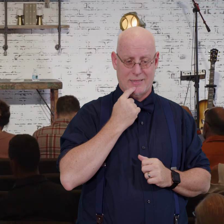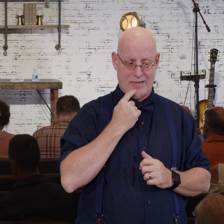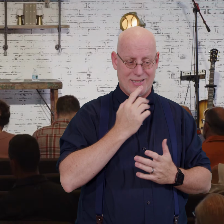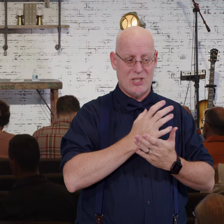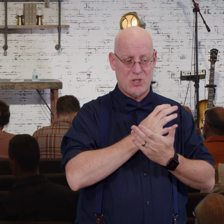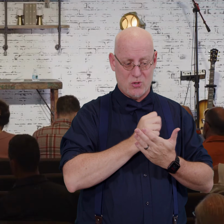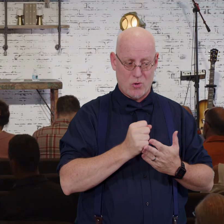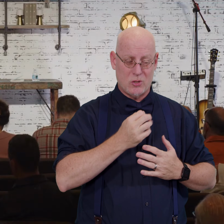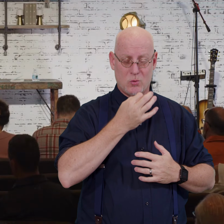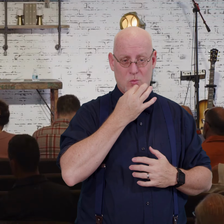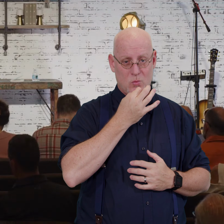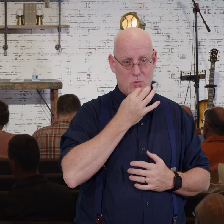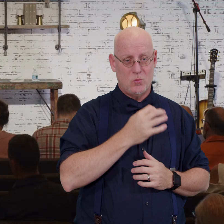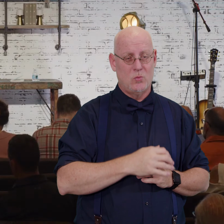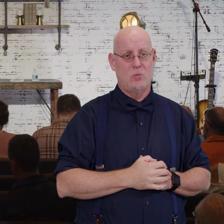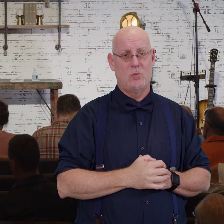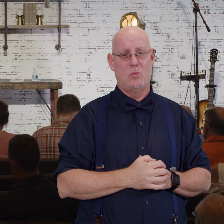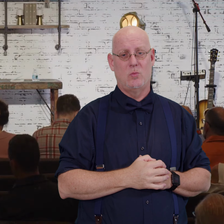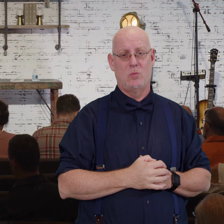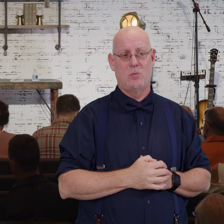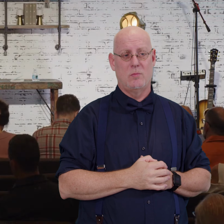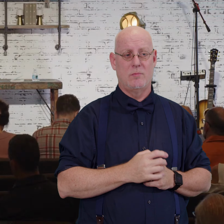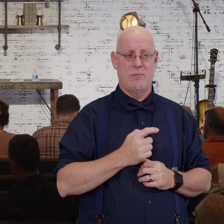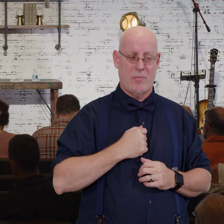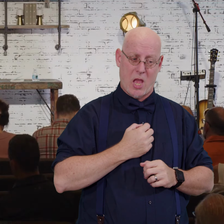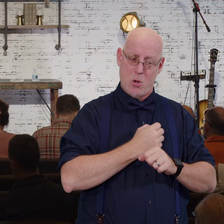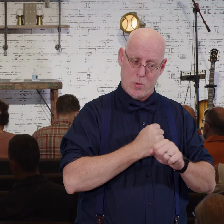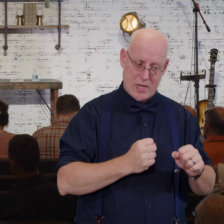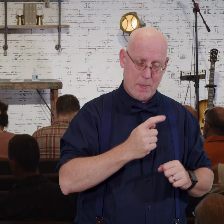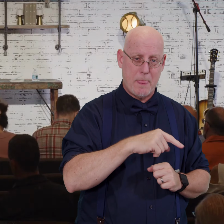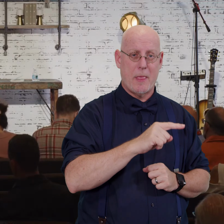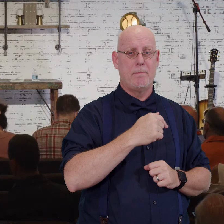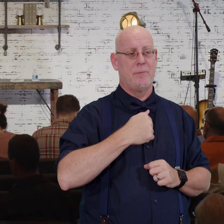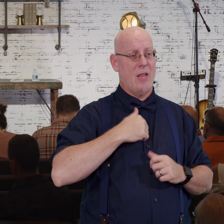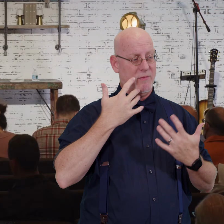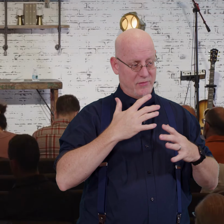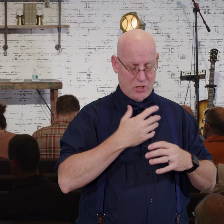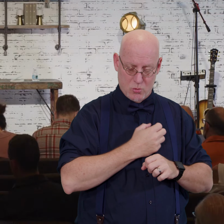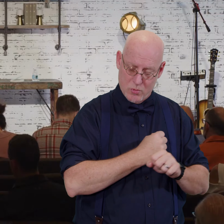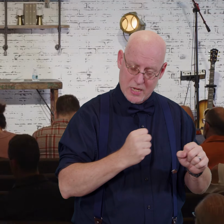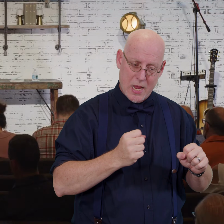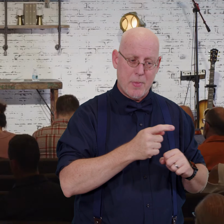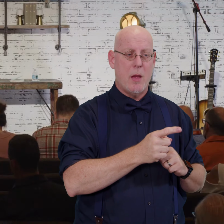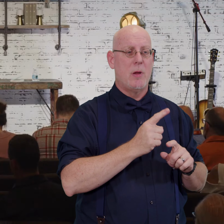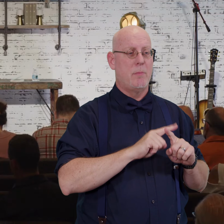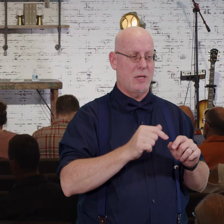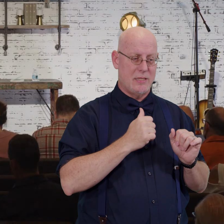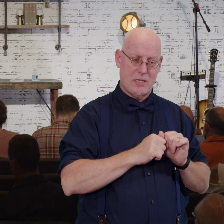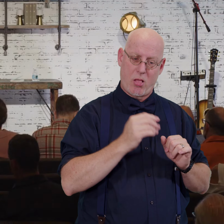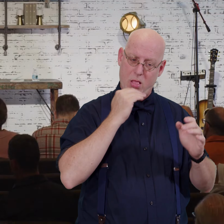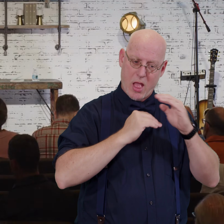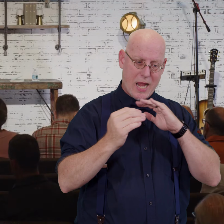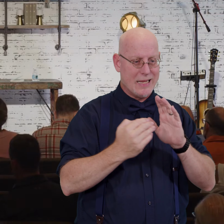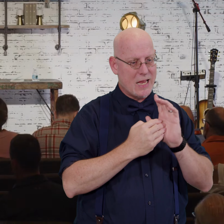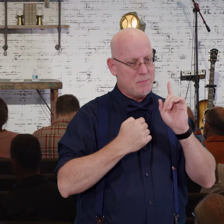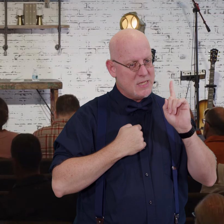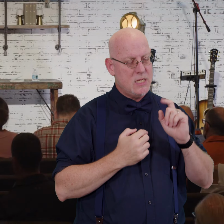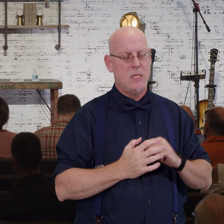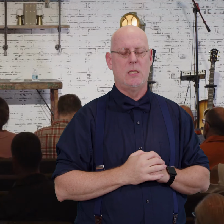says destruction awaits. I would redeem them. I have redeemed them, but still they speak lies against